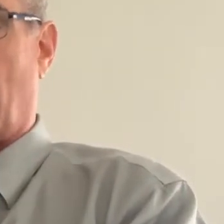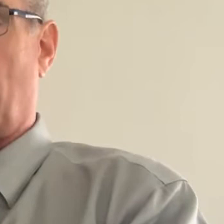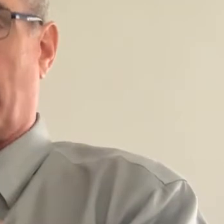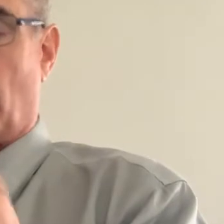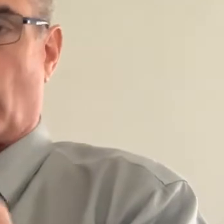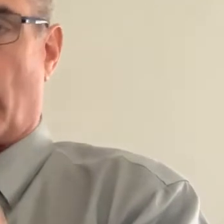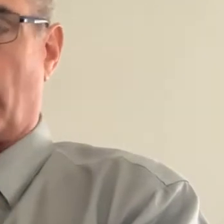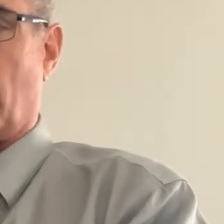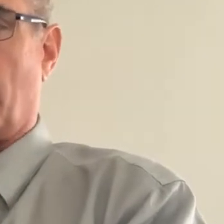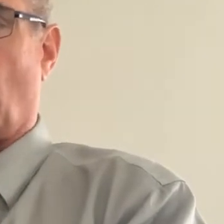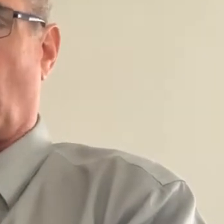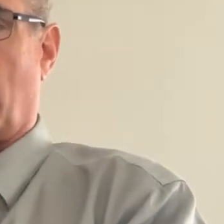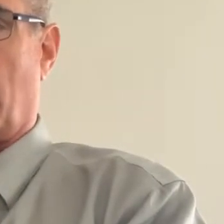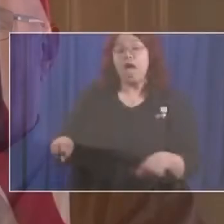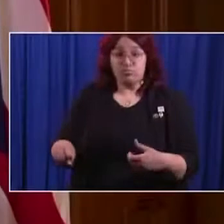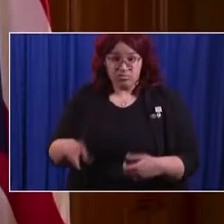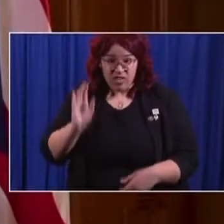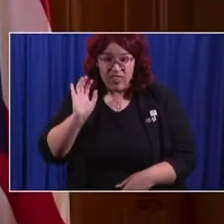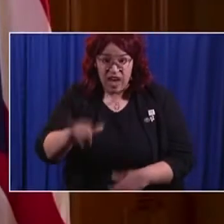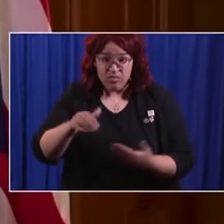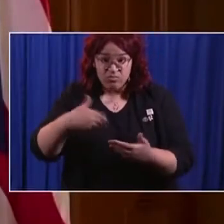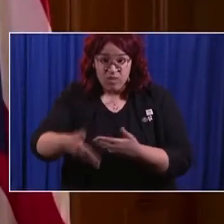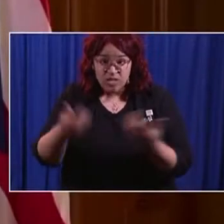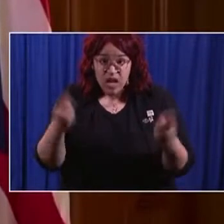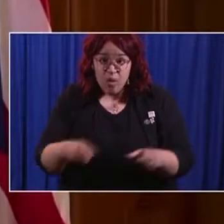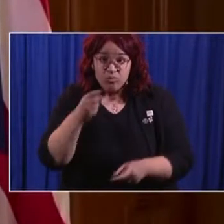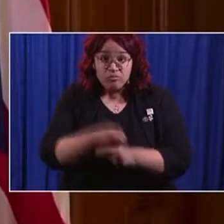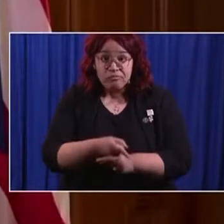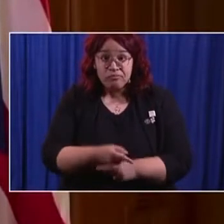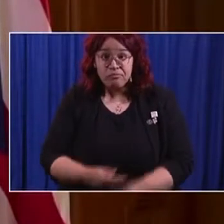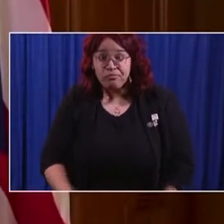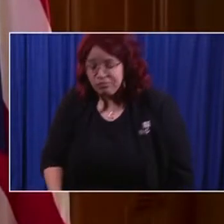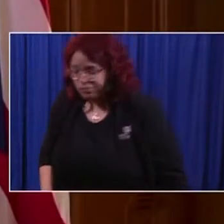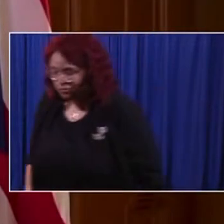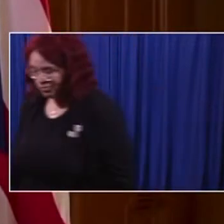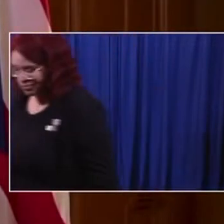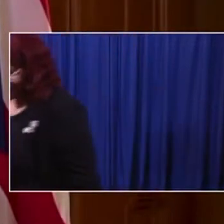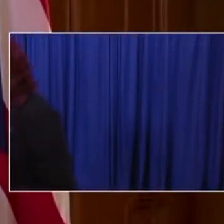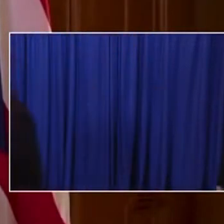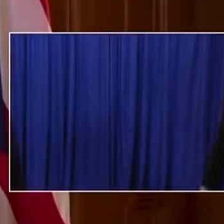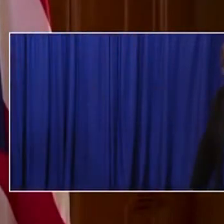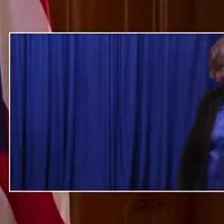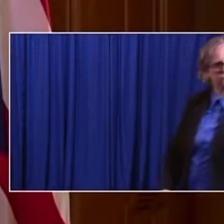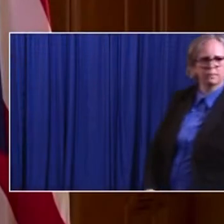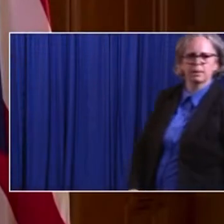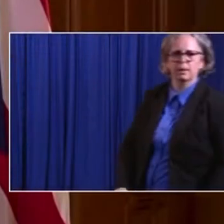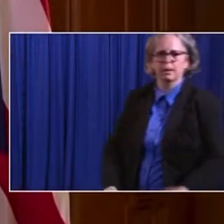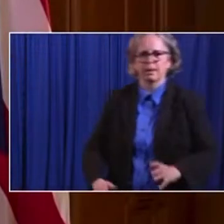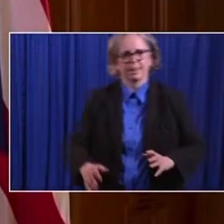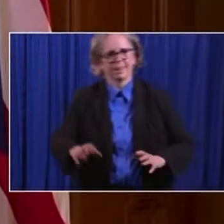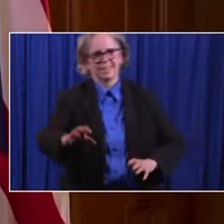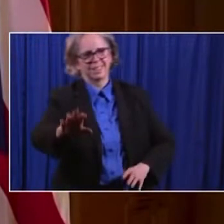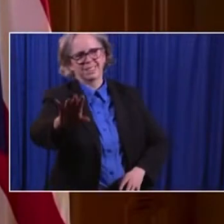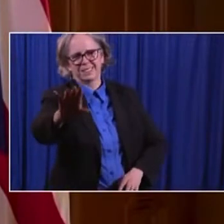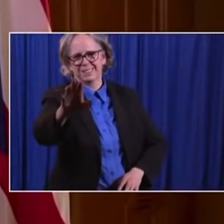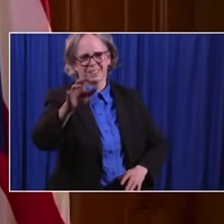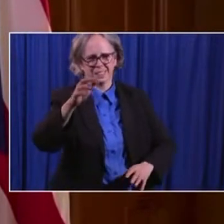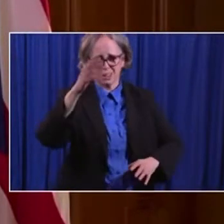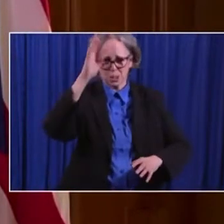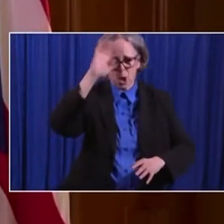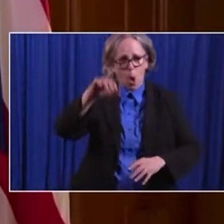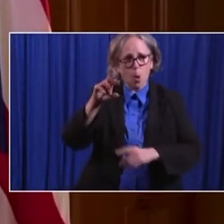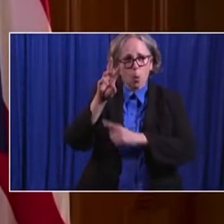benefits without being required to look for work? Well, certainly no one intends to create a welfare state. That's the farthest thing from our